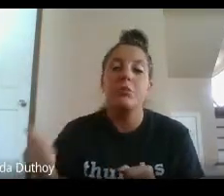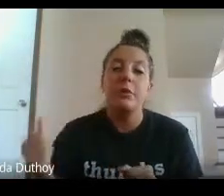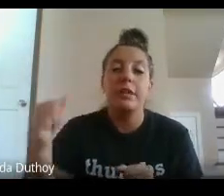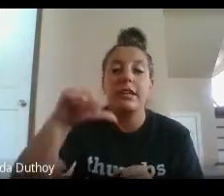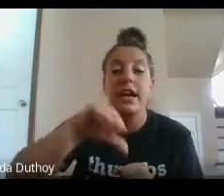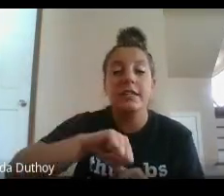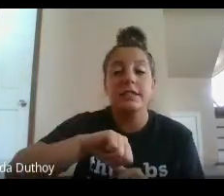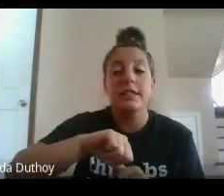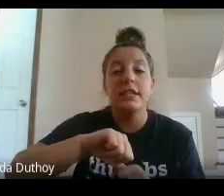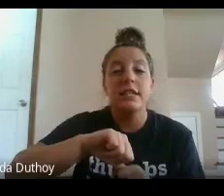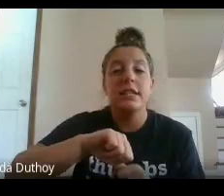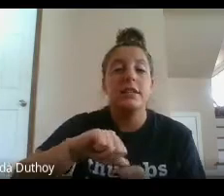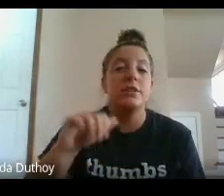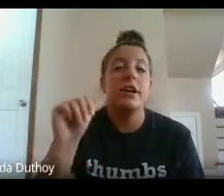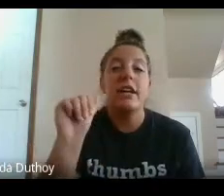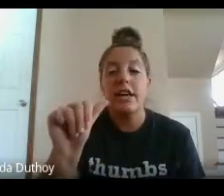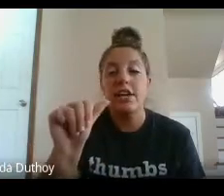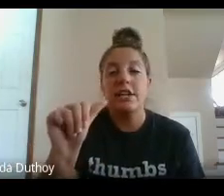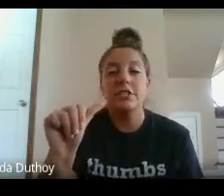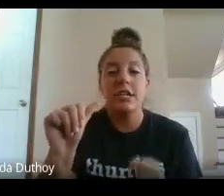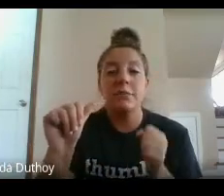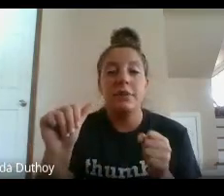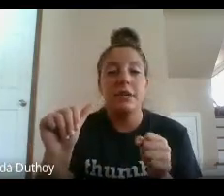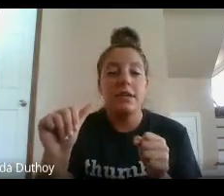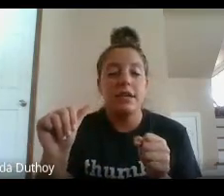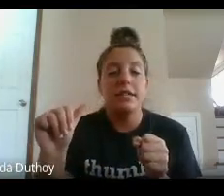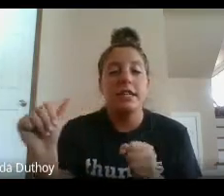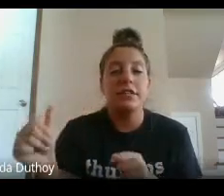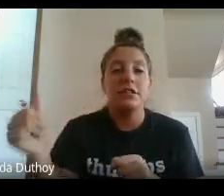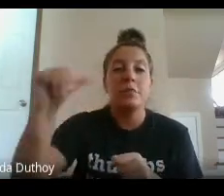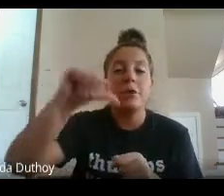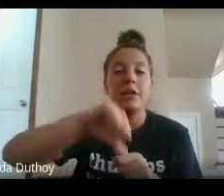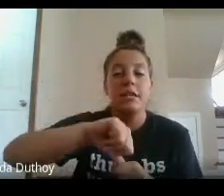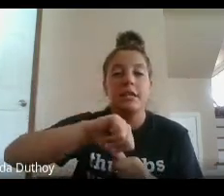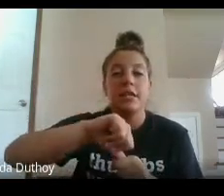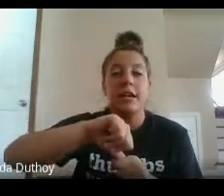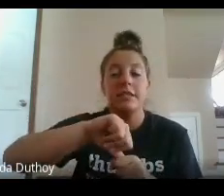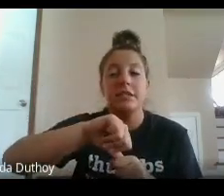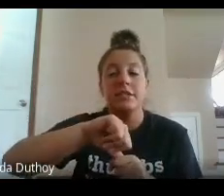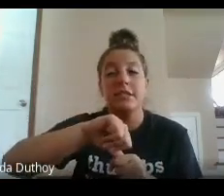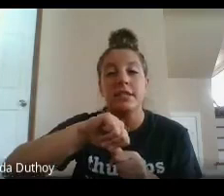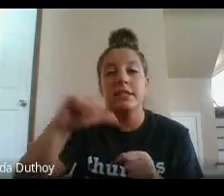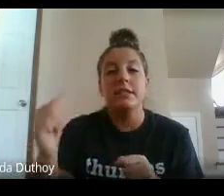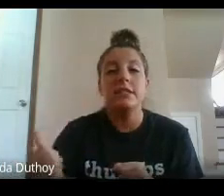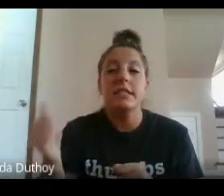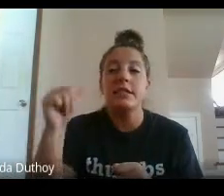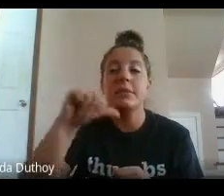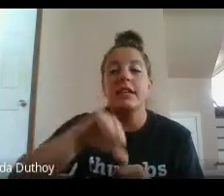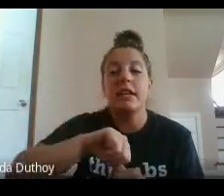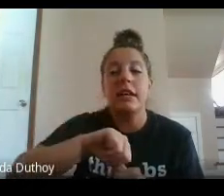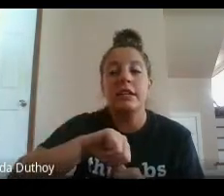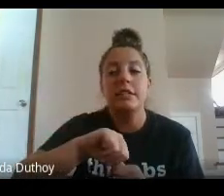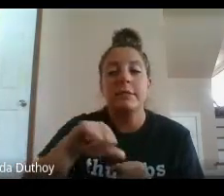like you're pouring the gas. You got an A hand shape and an S hand shape. Gas station. This is